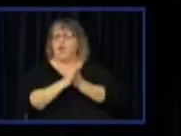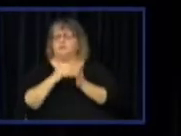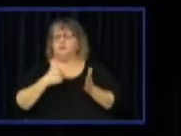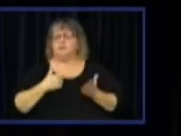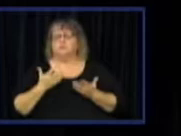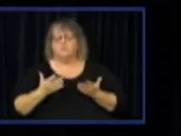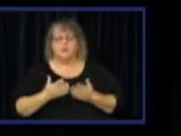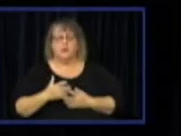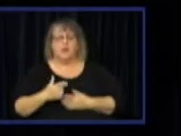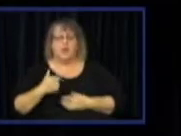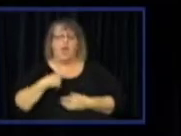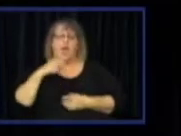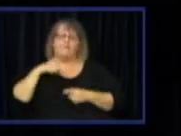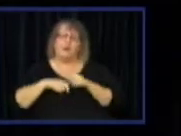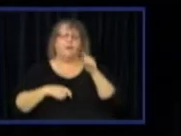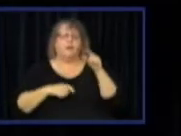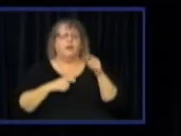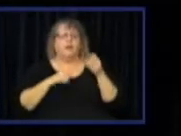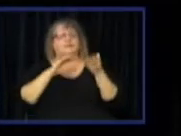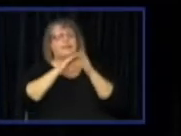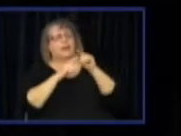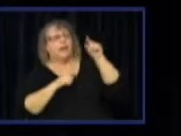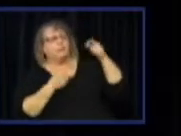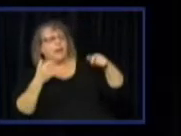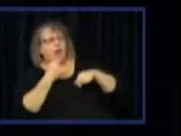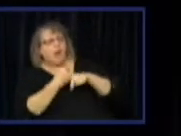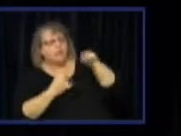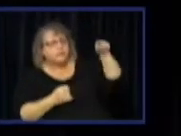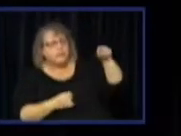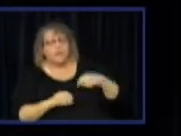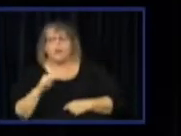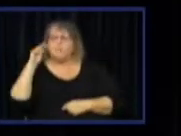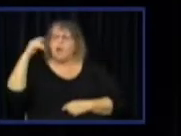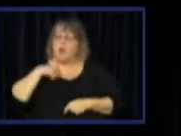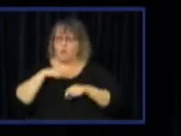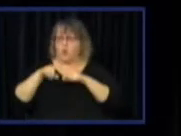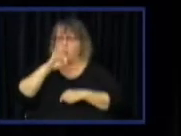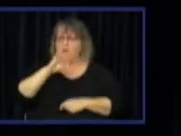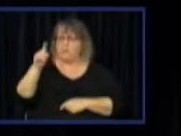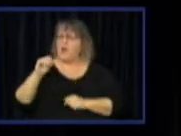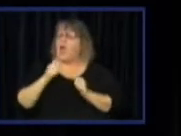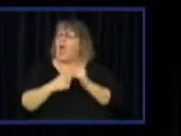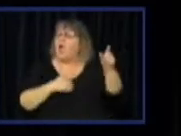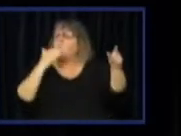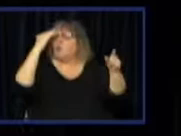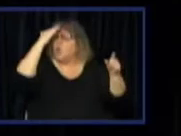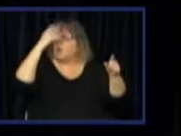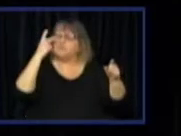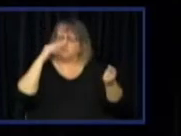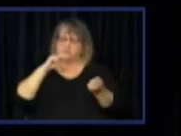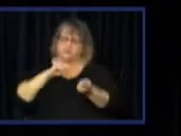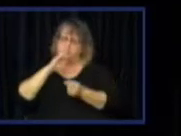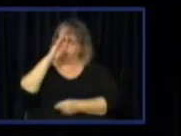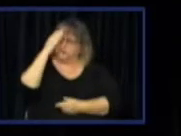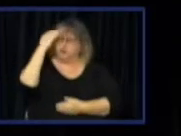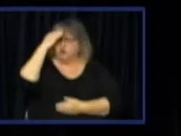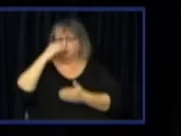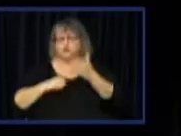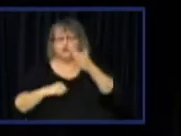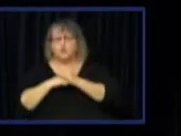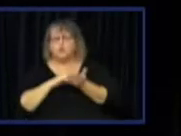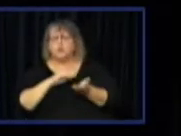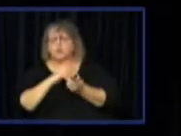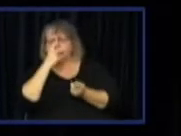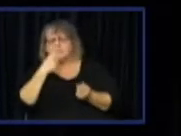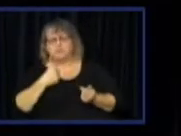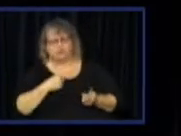that if I'm in X, Y, or Z city and I call 911, how do I know I'm going to be seen by a stroke expert, or how do I know that